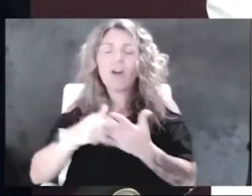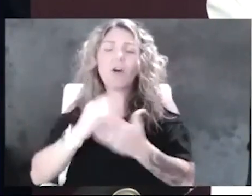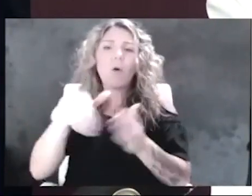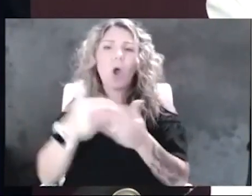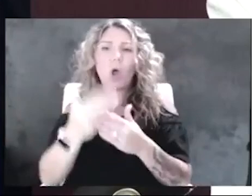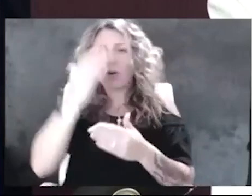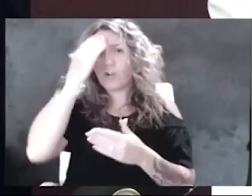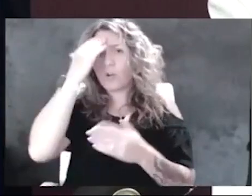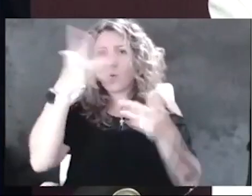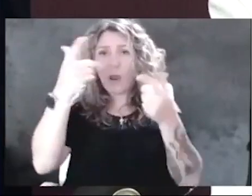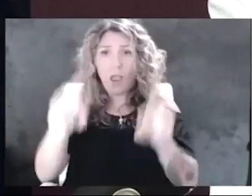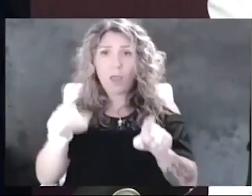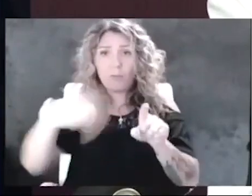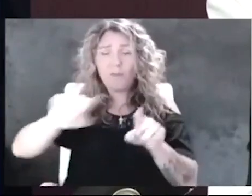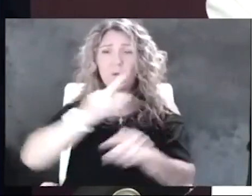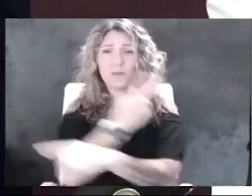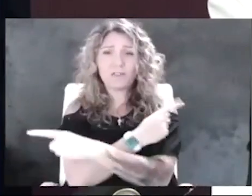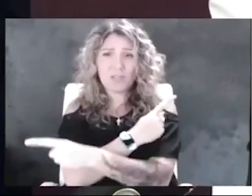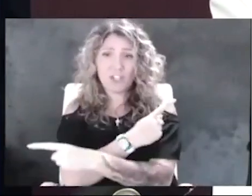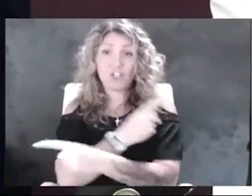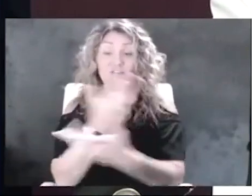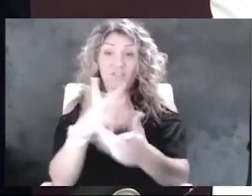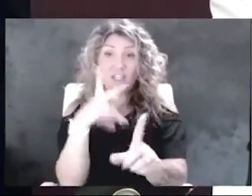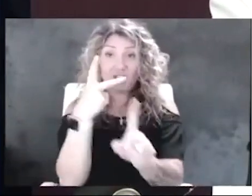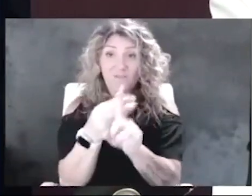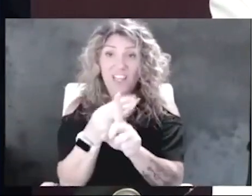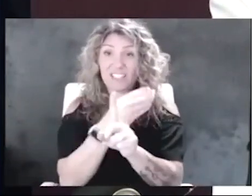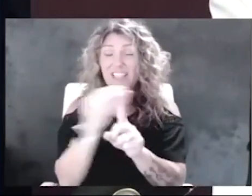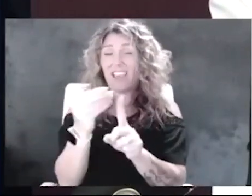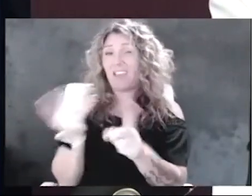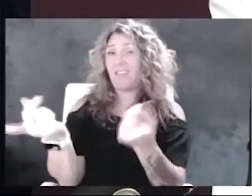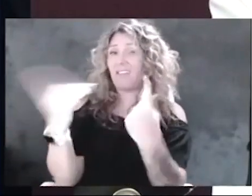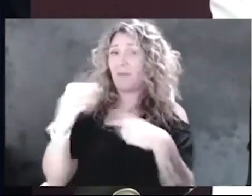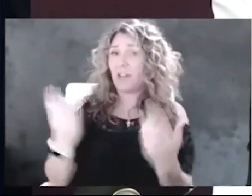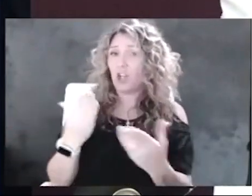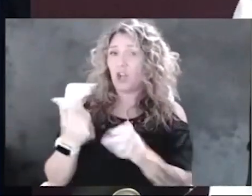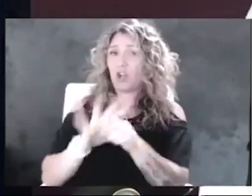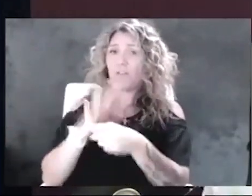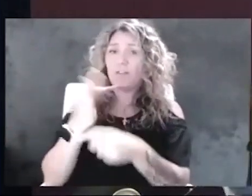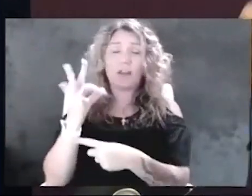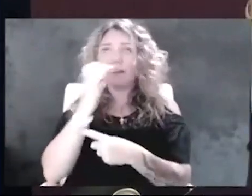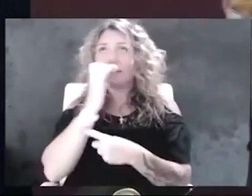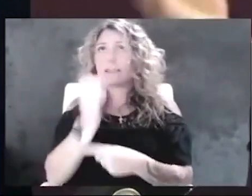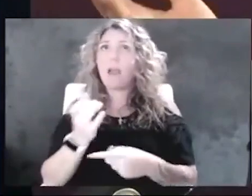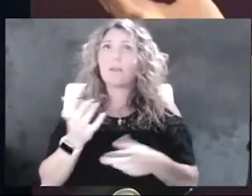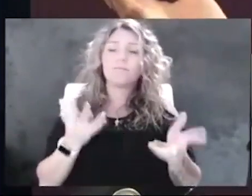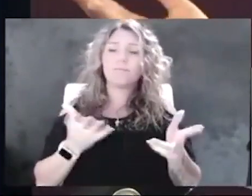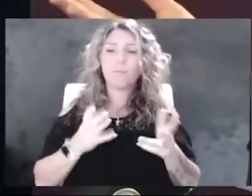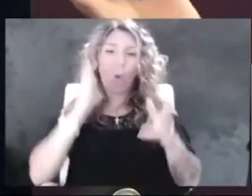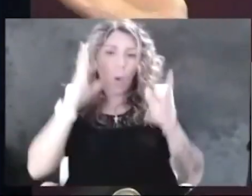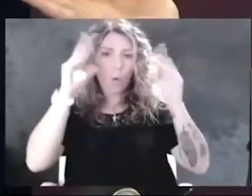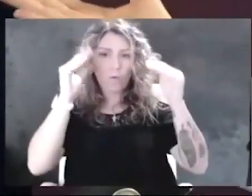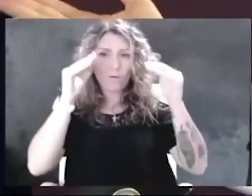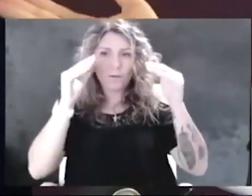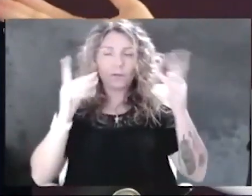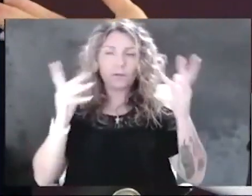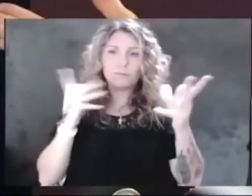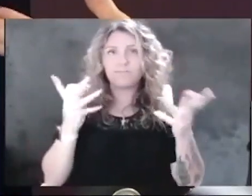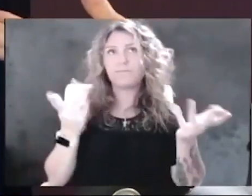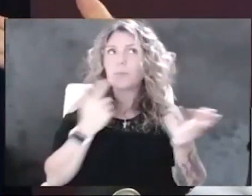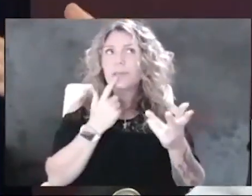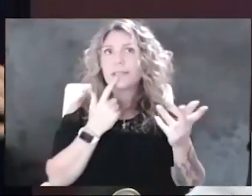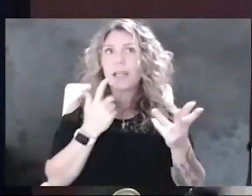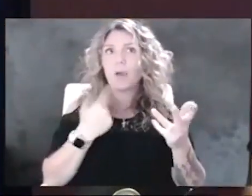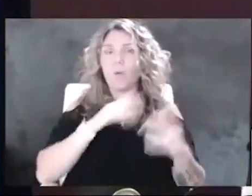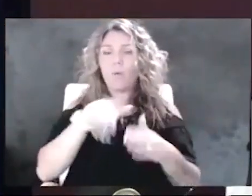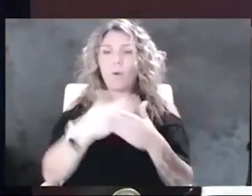who are vaccinated and coming in with COVID-19. Yep. It's not hopefully it's nobody, I'm going to even say we're all pretty healthy in this room, although